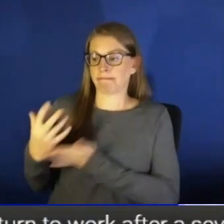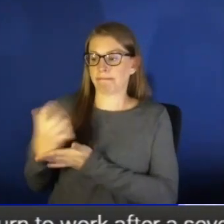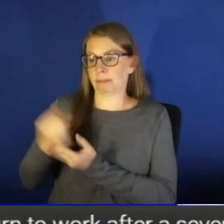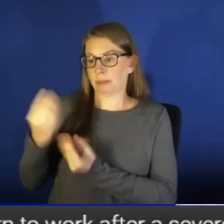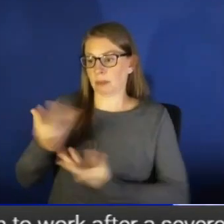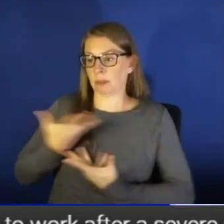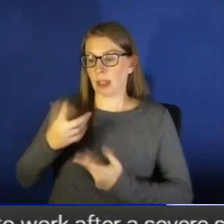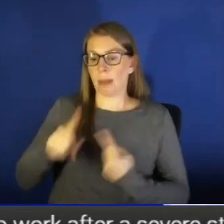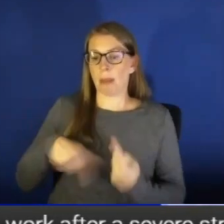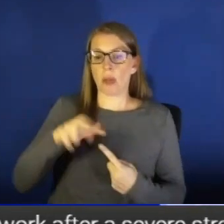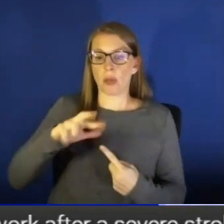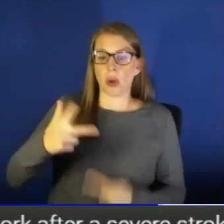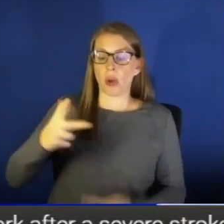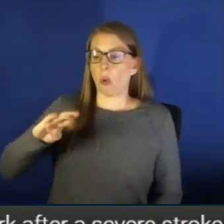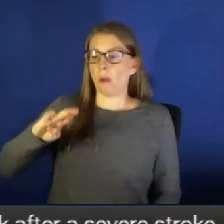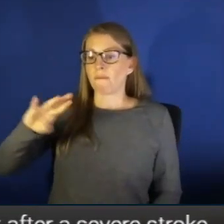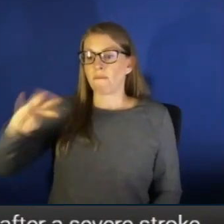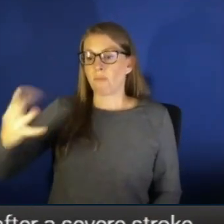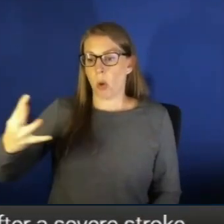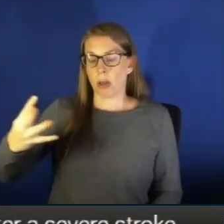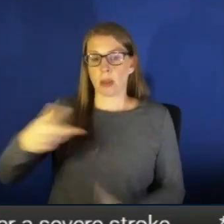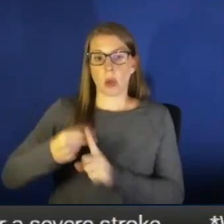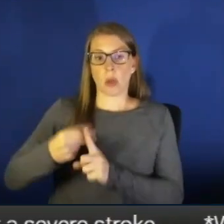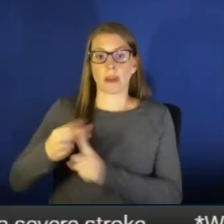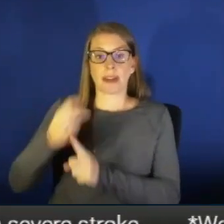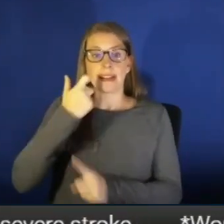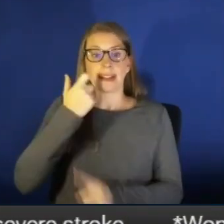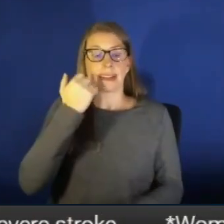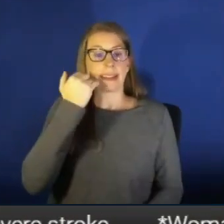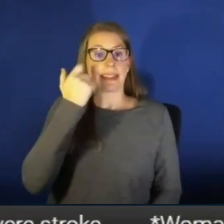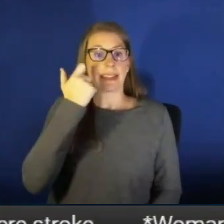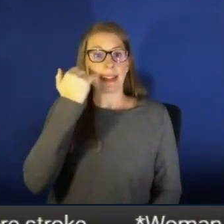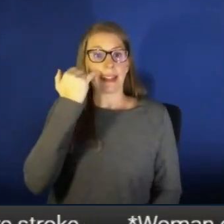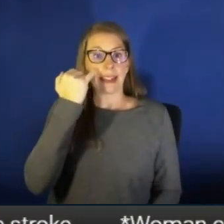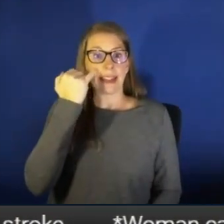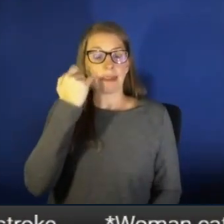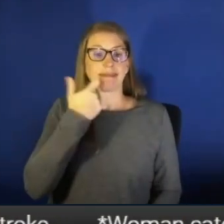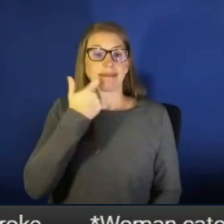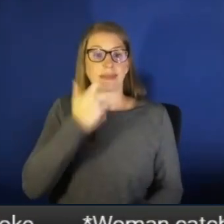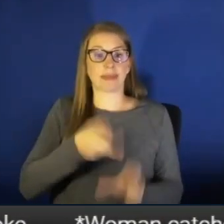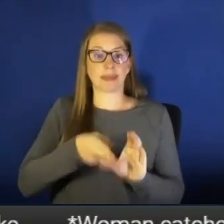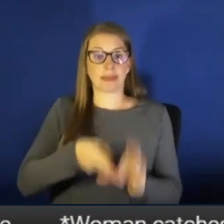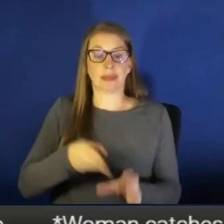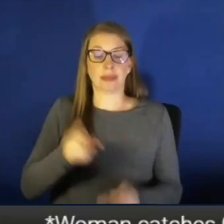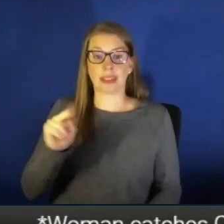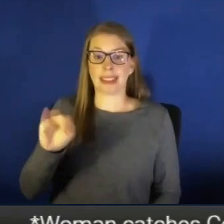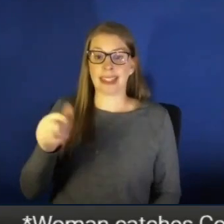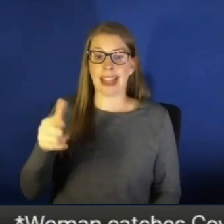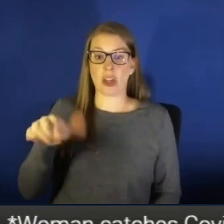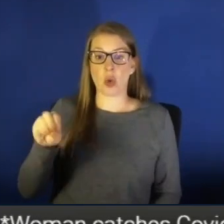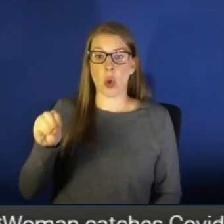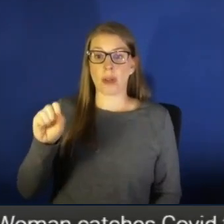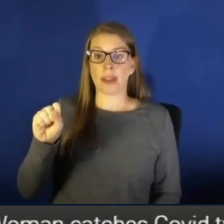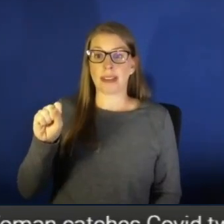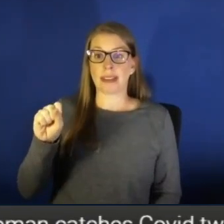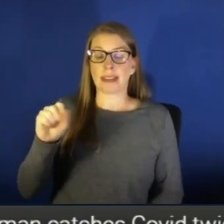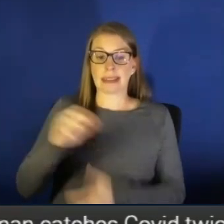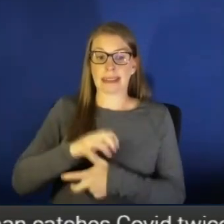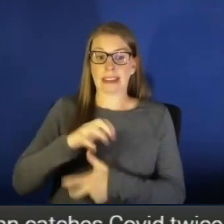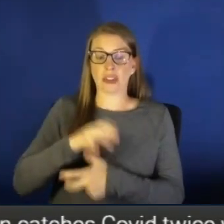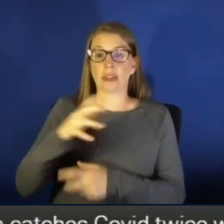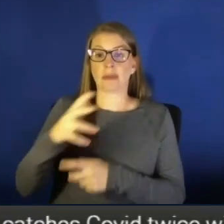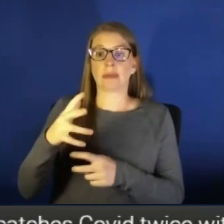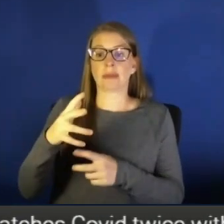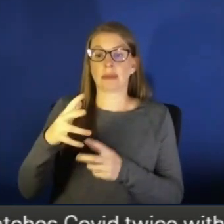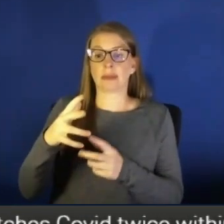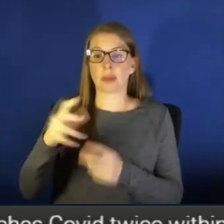that is a recommendation. If you're just joining us, David Nigro, Sr. of Nigro's Western Wear, joins us from his store in KCK. And here with us